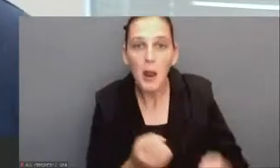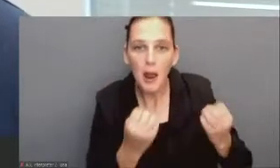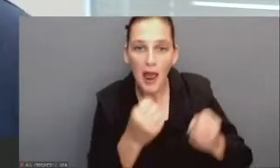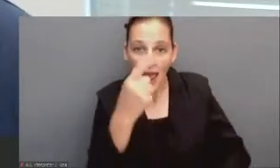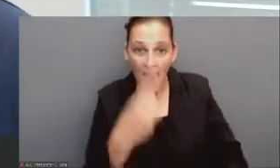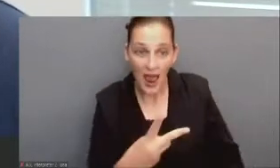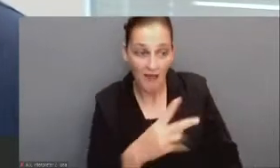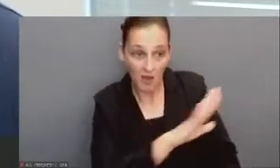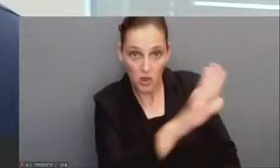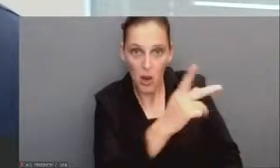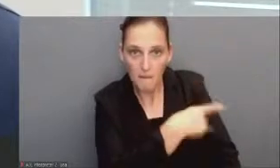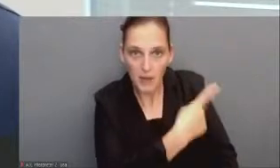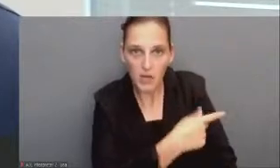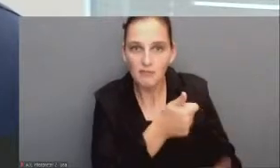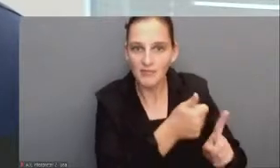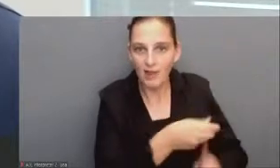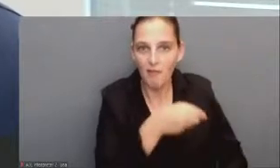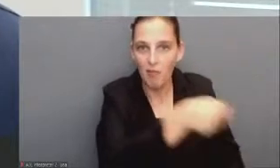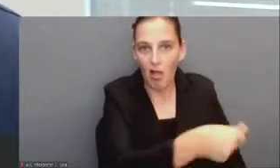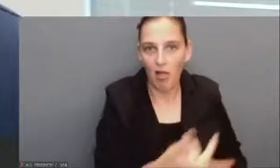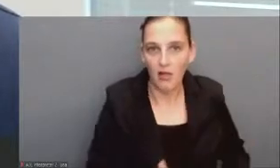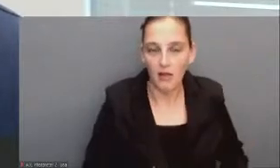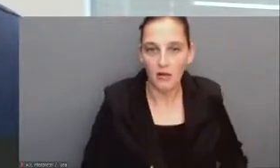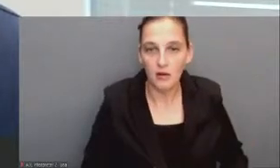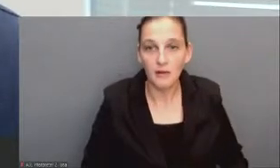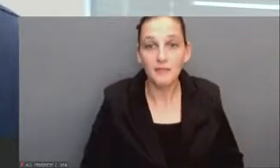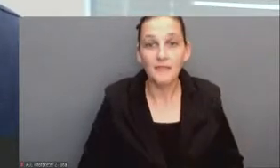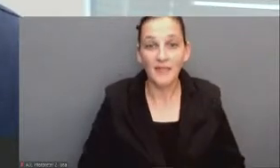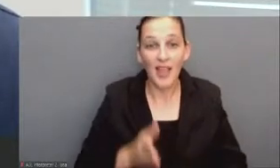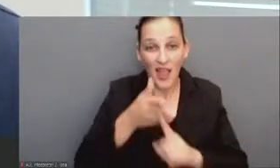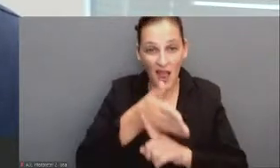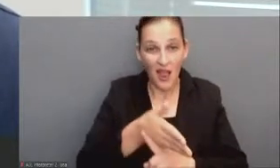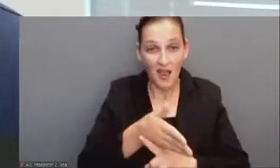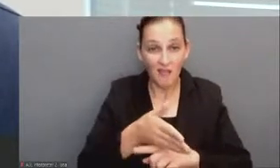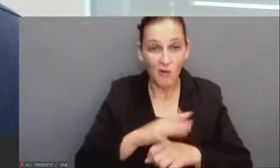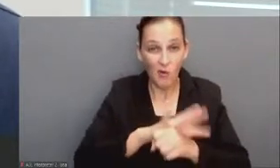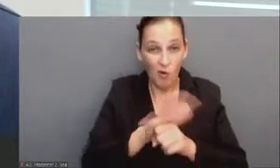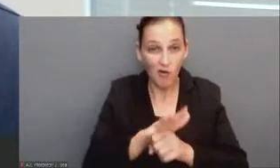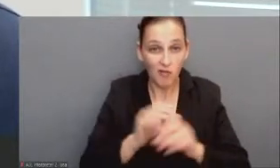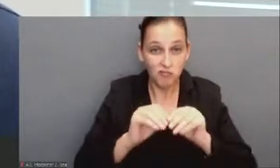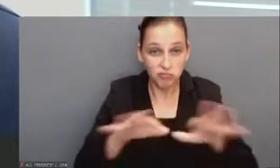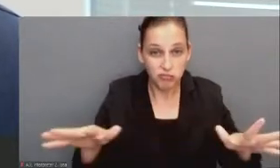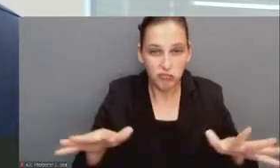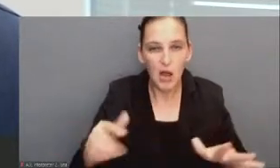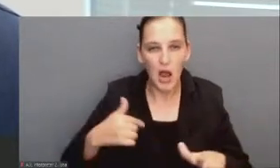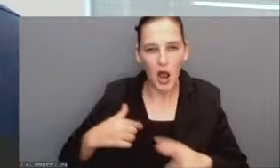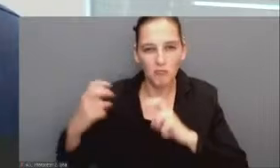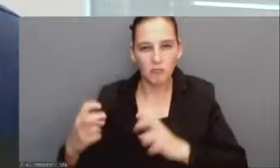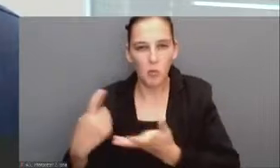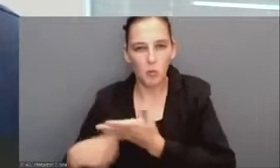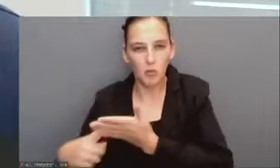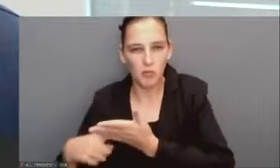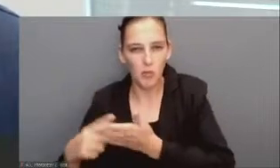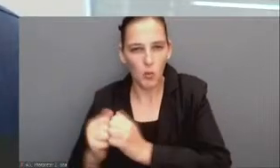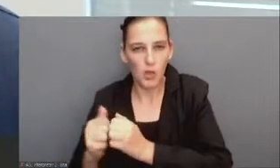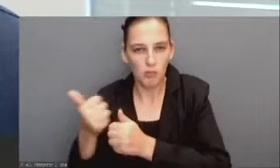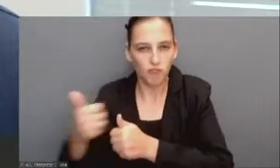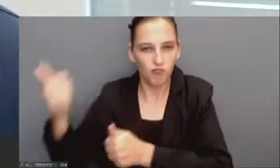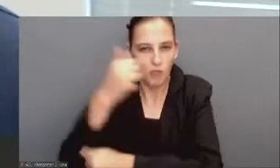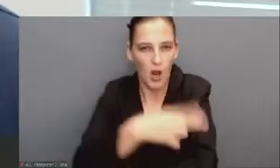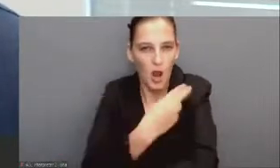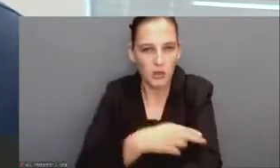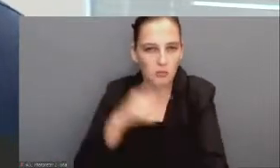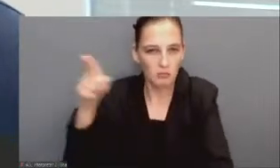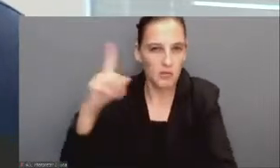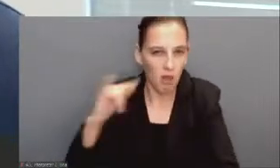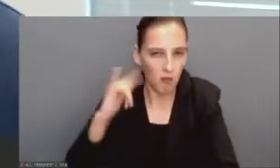patients. Soon after the peak of the pandemic, I spent some time talking to a head of a public hospital in California that served